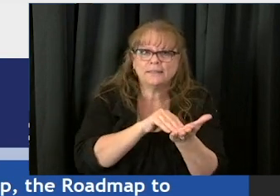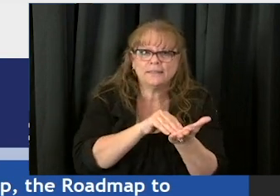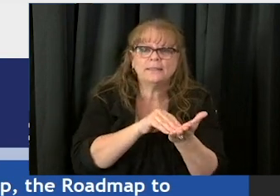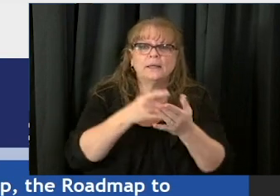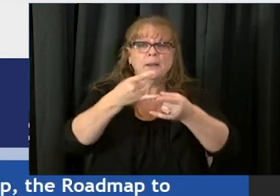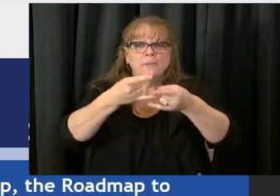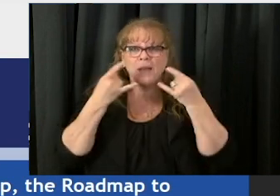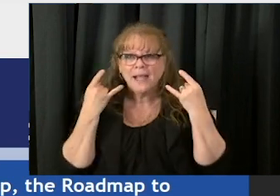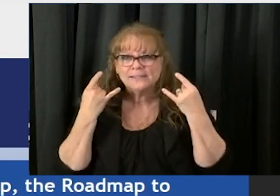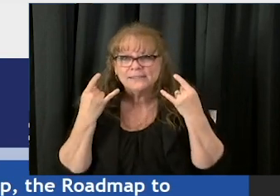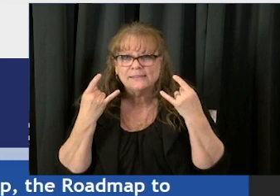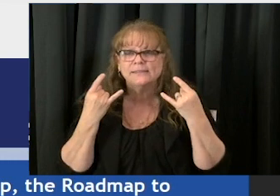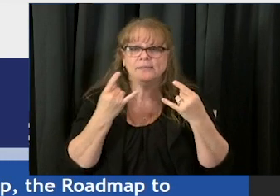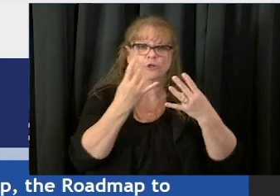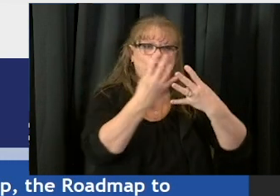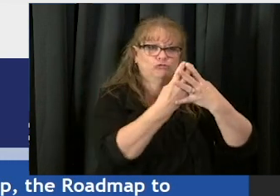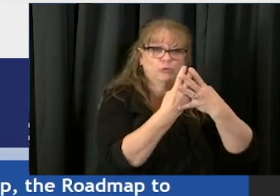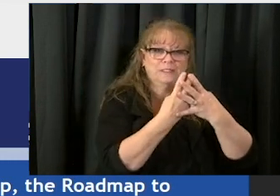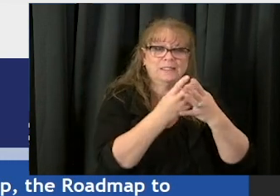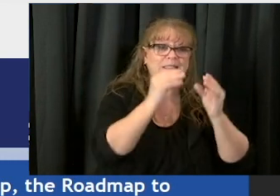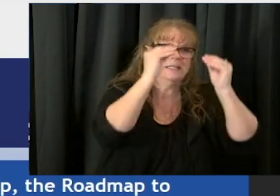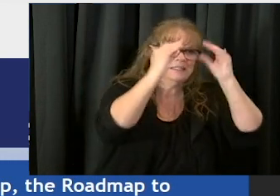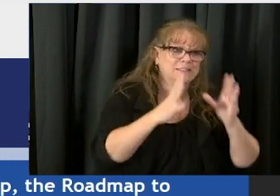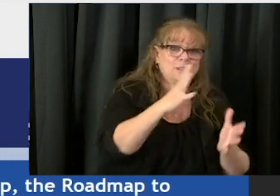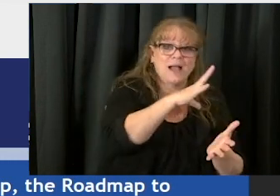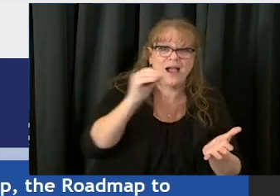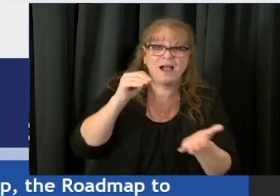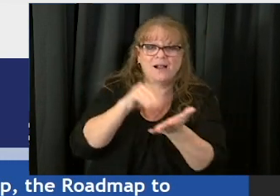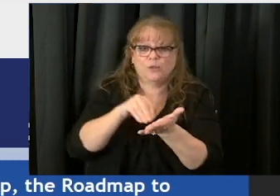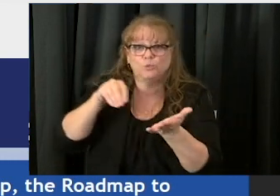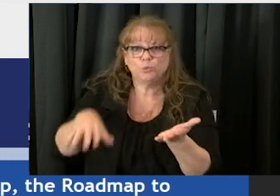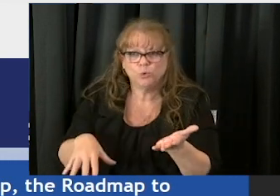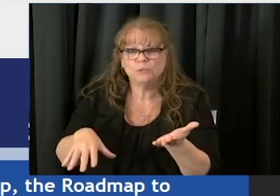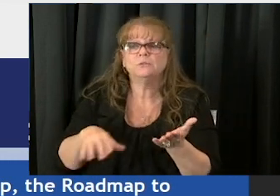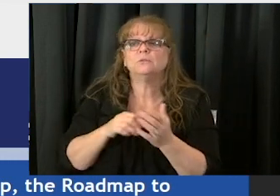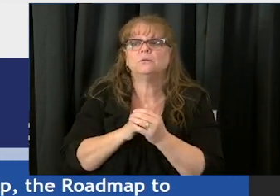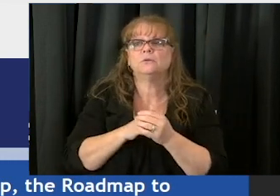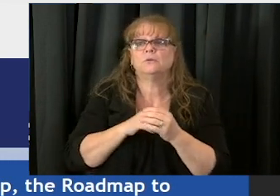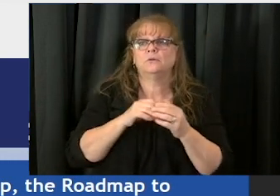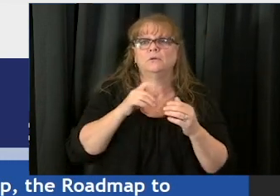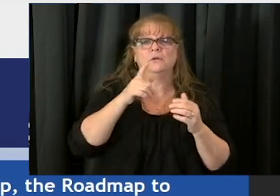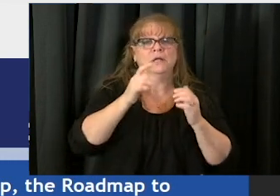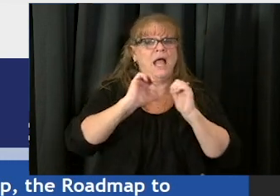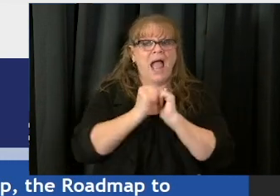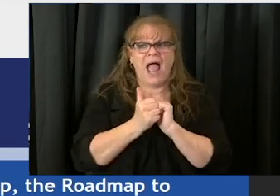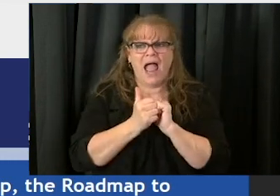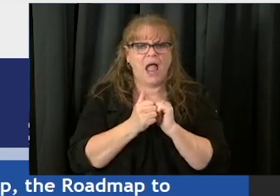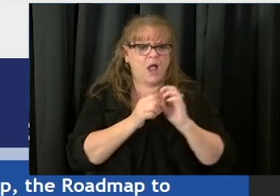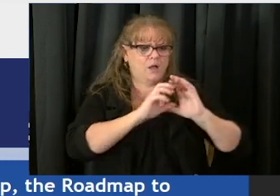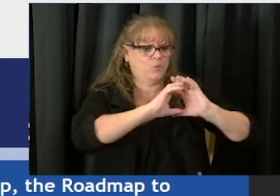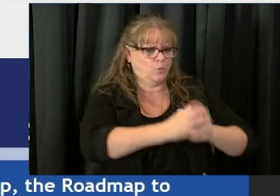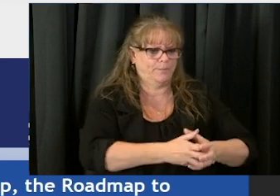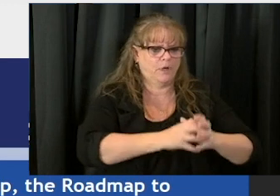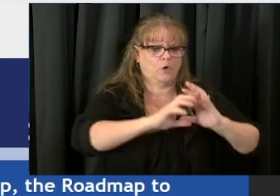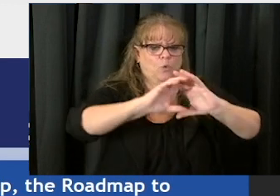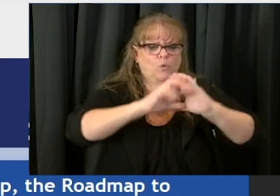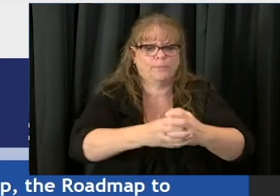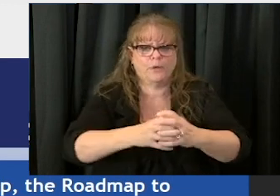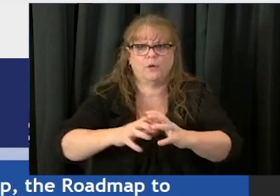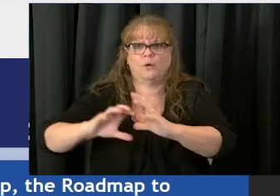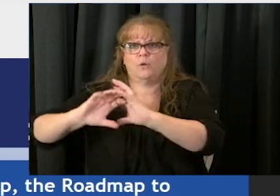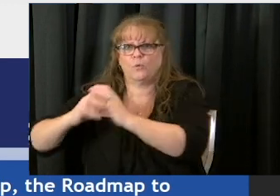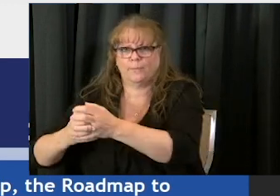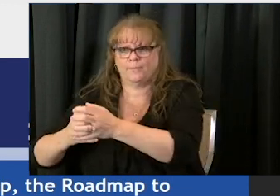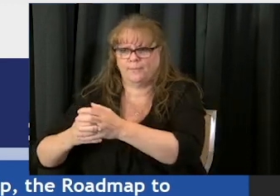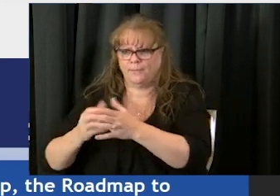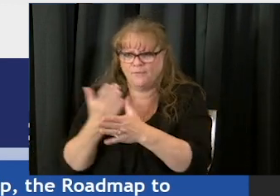effective cohorting. So far, it largely has been effective. When there have been site-based outbreaks, you don't see a situation like you saw at In-N-Out Burger,